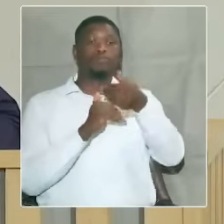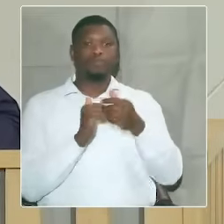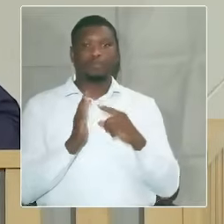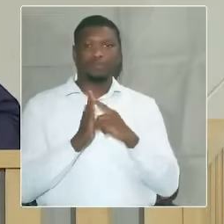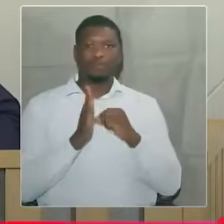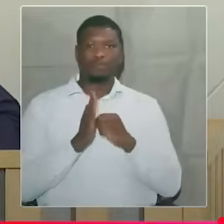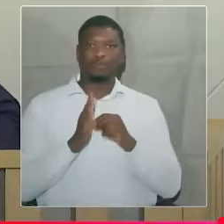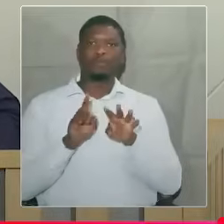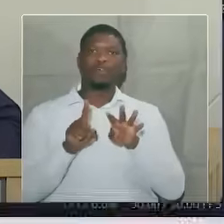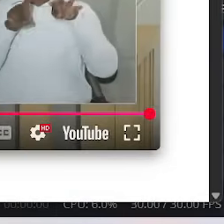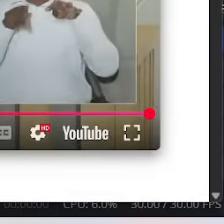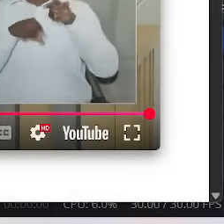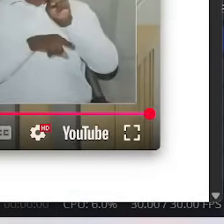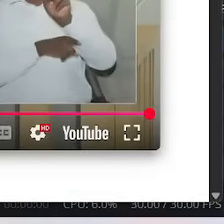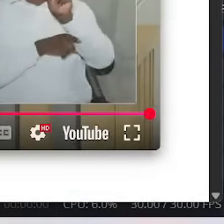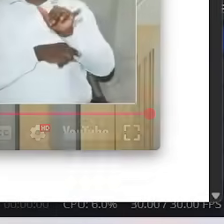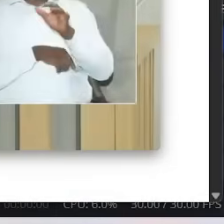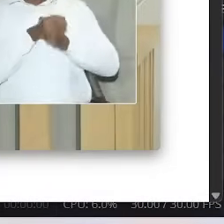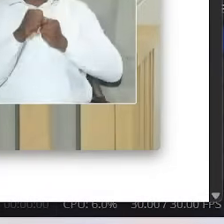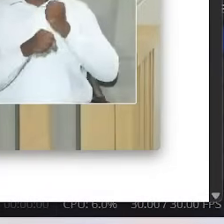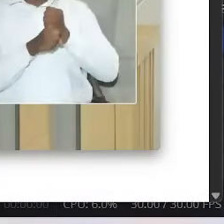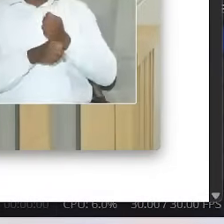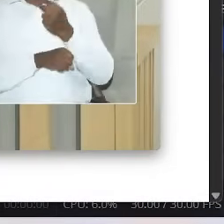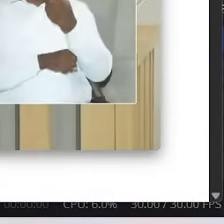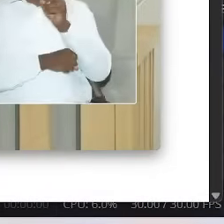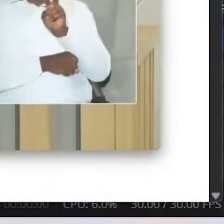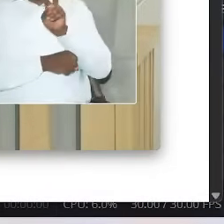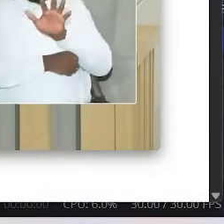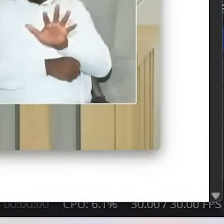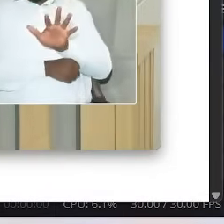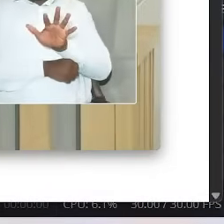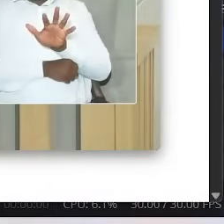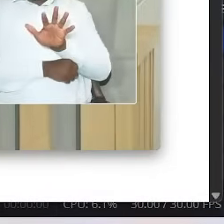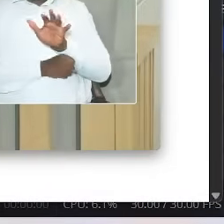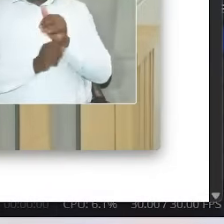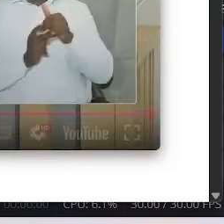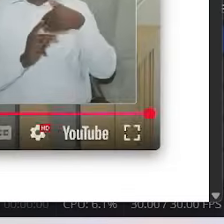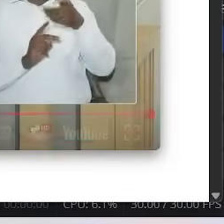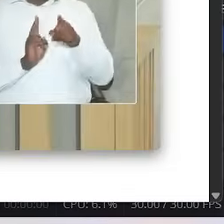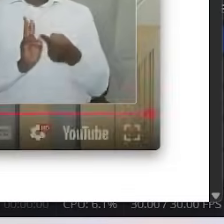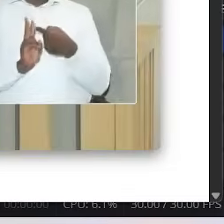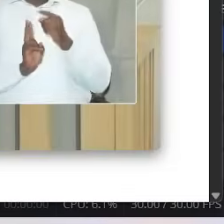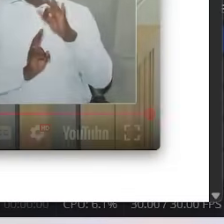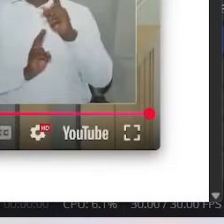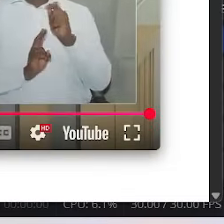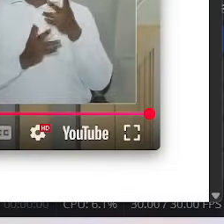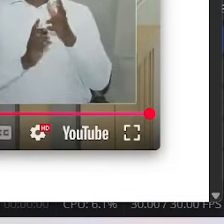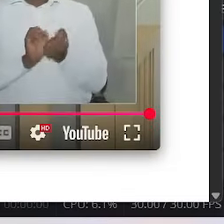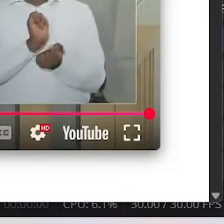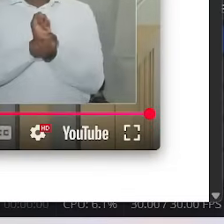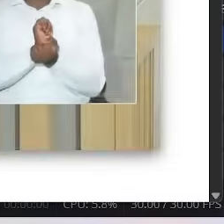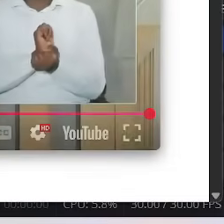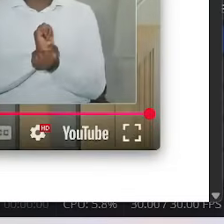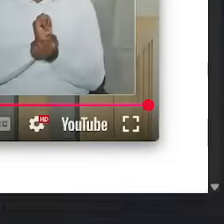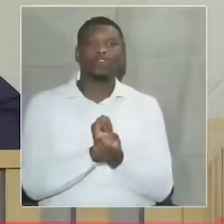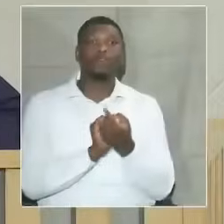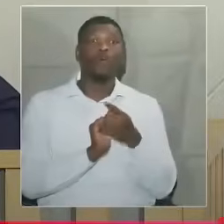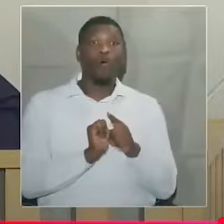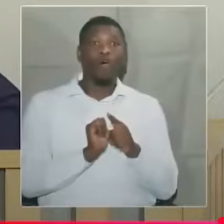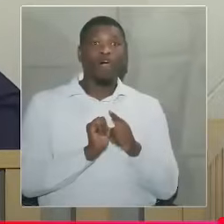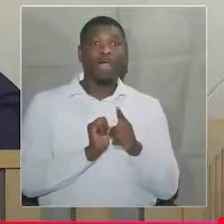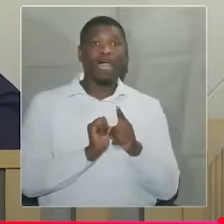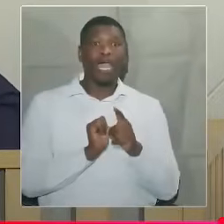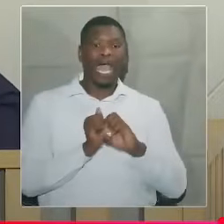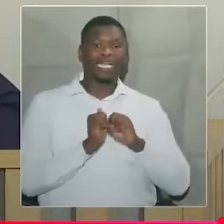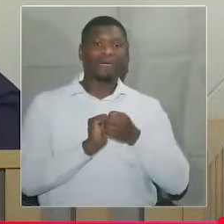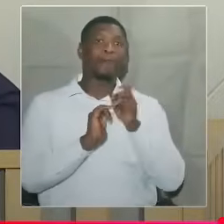2025, on the 14th of May, Mr. Matlala was arrested on 3 counts of attempted murder and